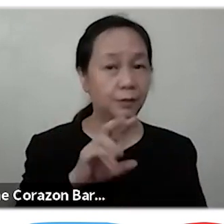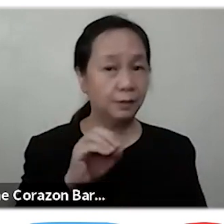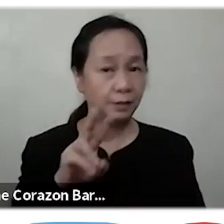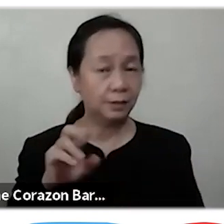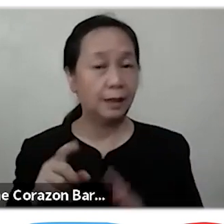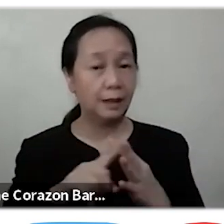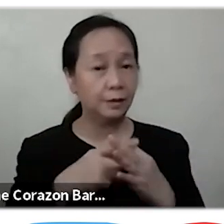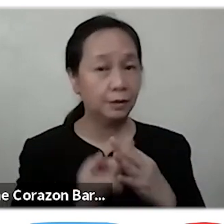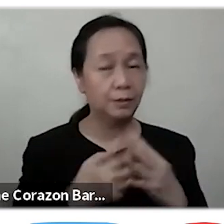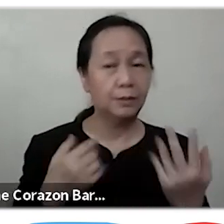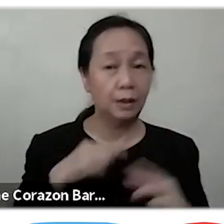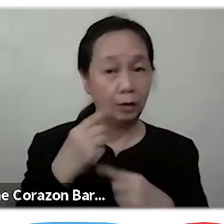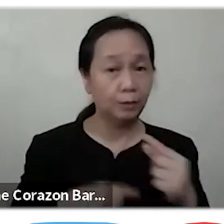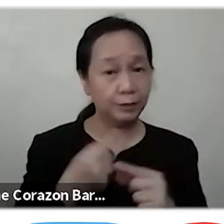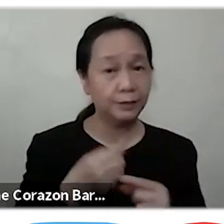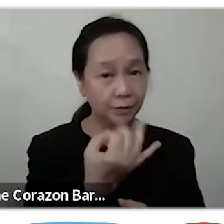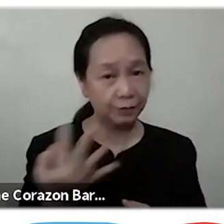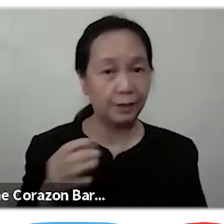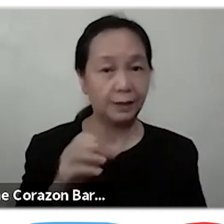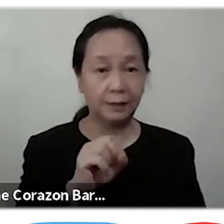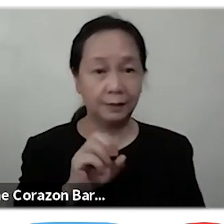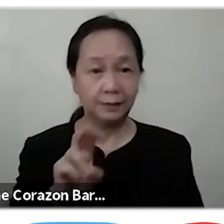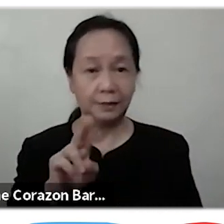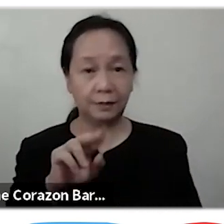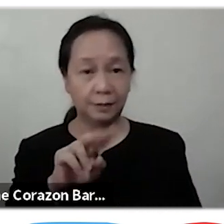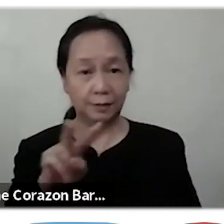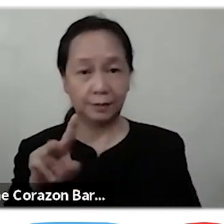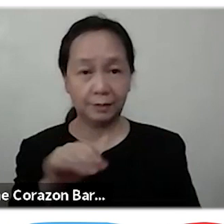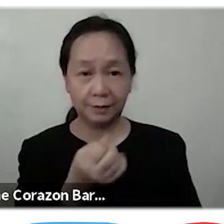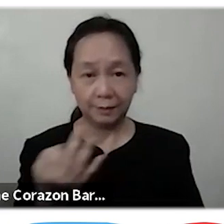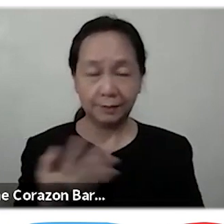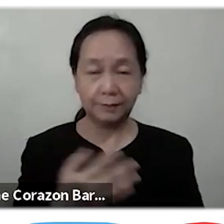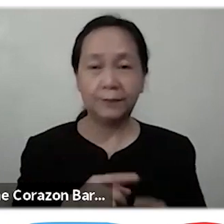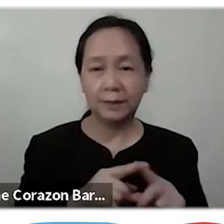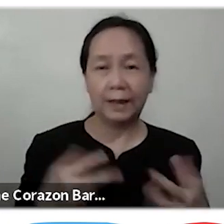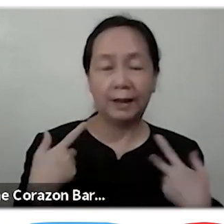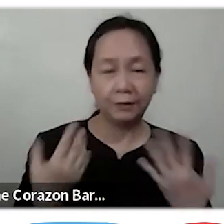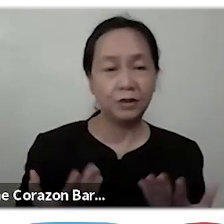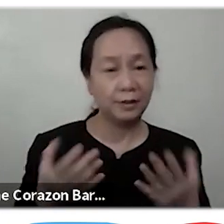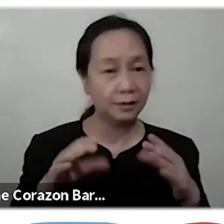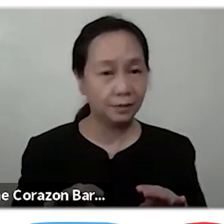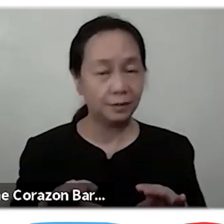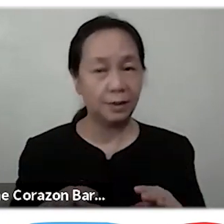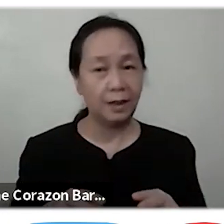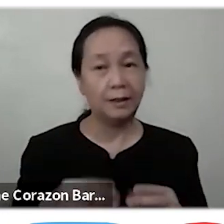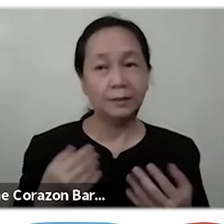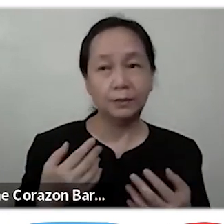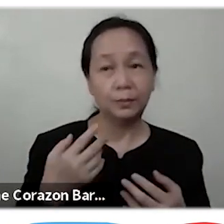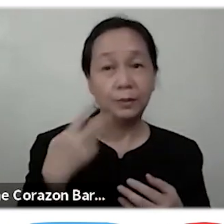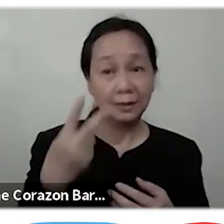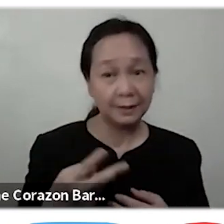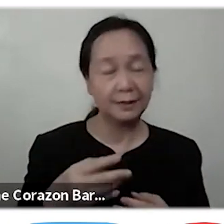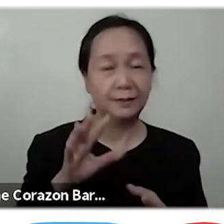global survey. As I was the participant of the global survey, I also got chance to share the